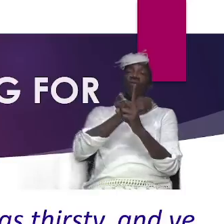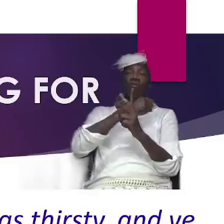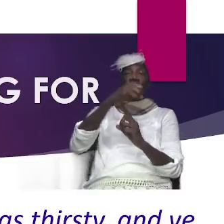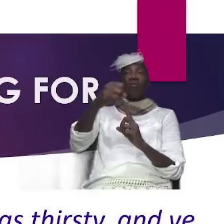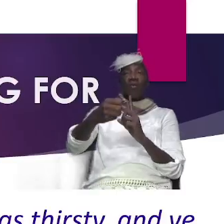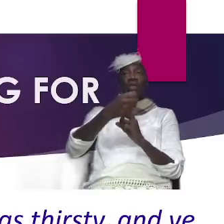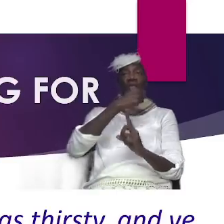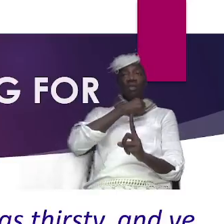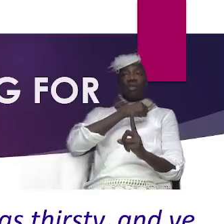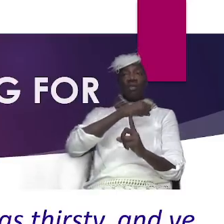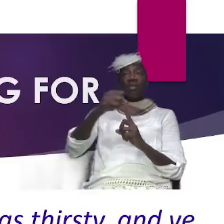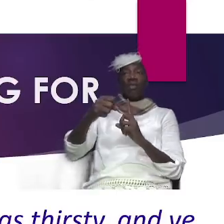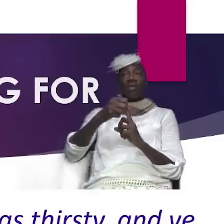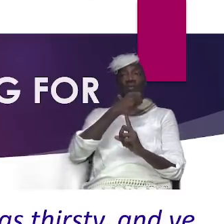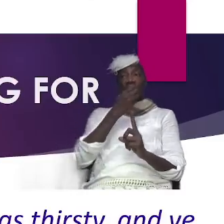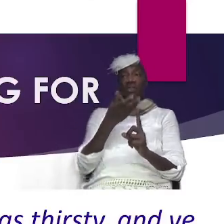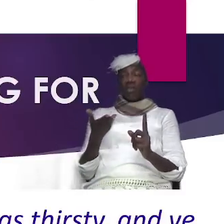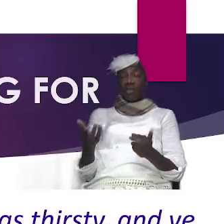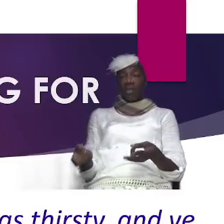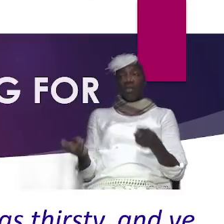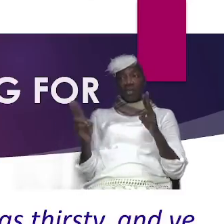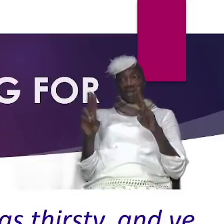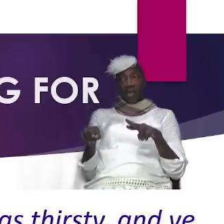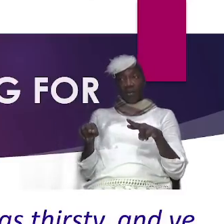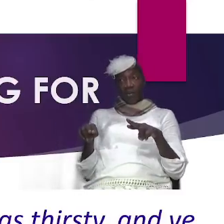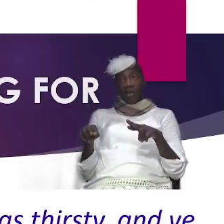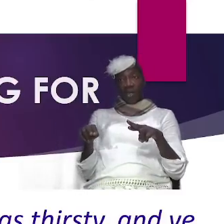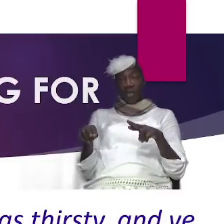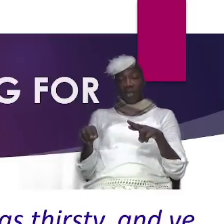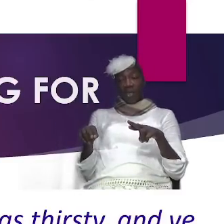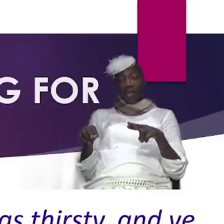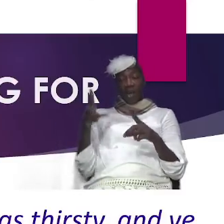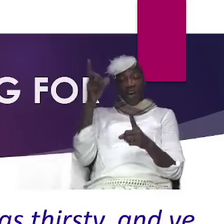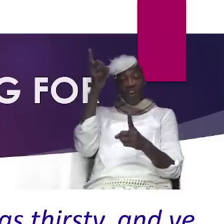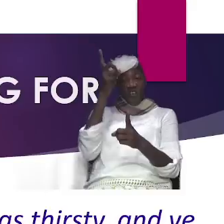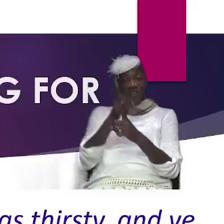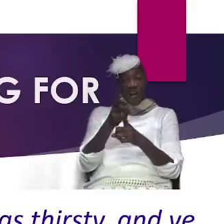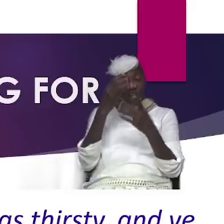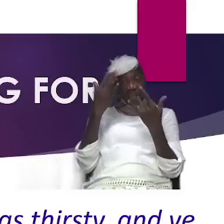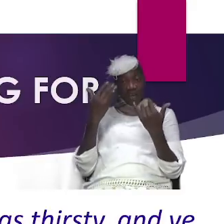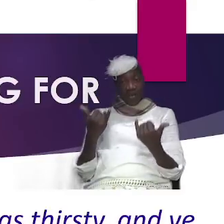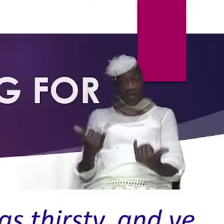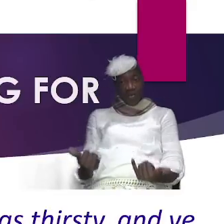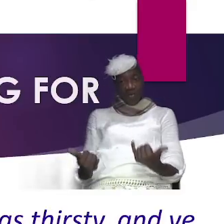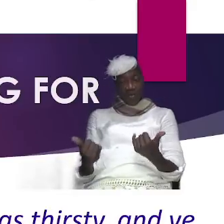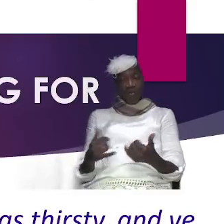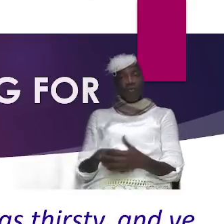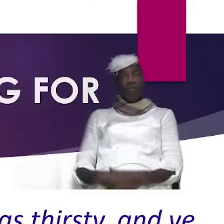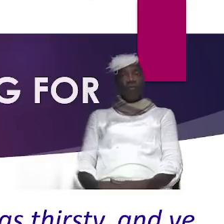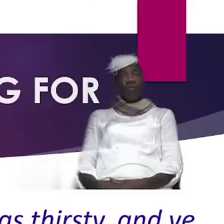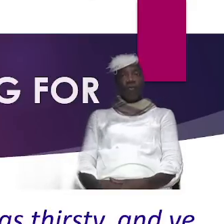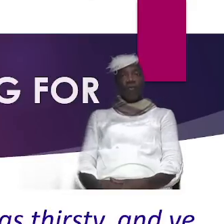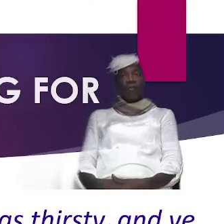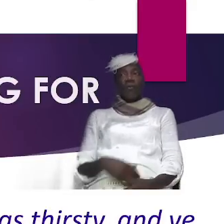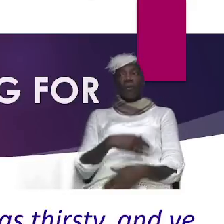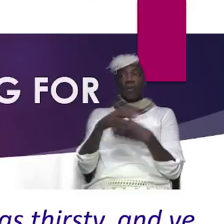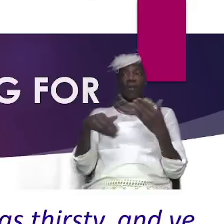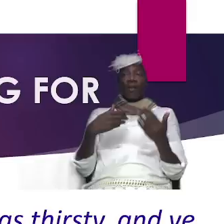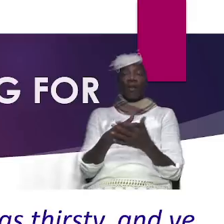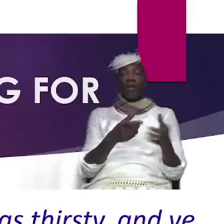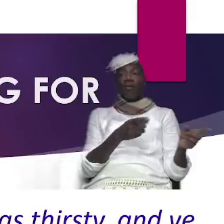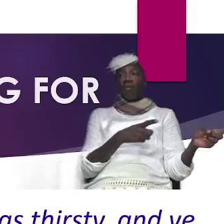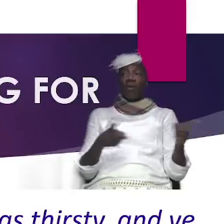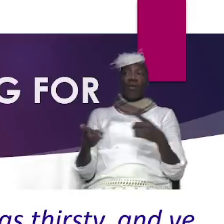These are things that are happening right in our midst at this time. And all I am doing now is